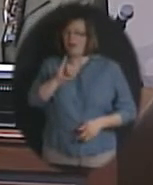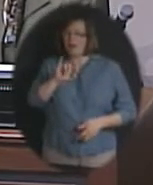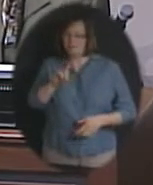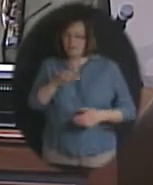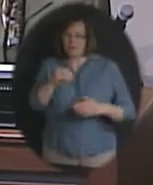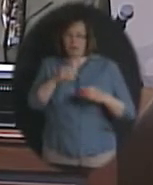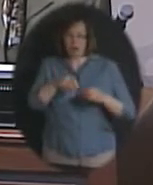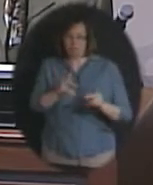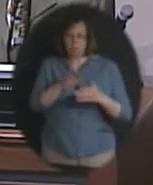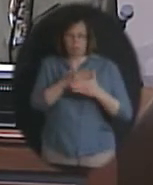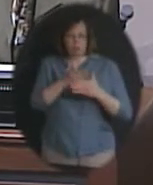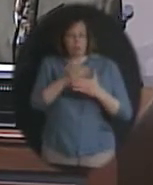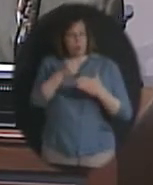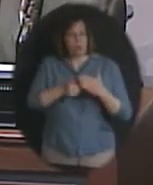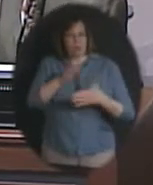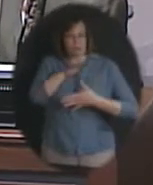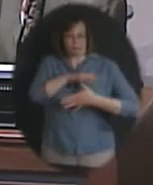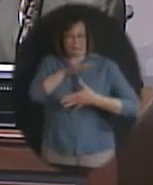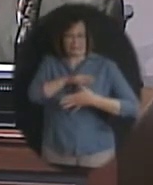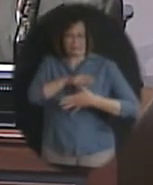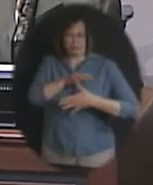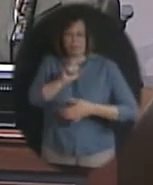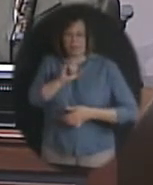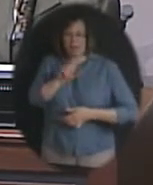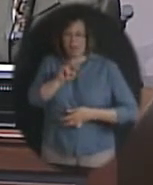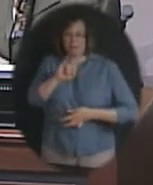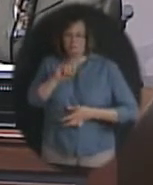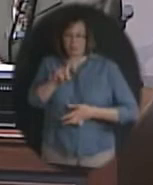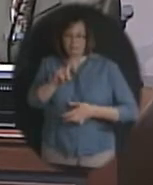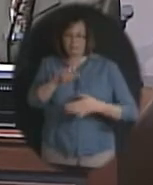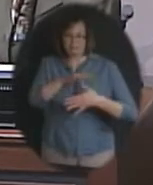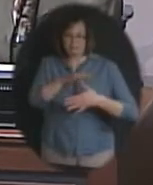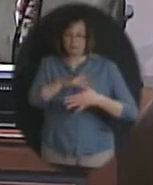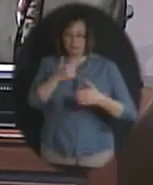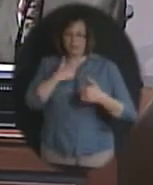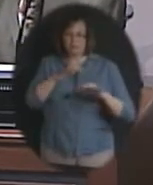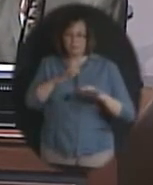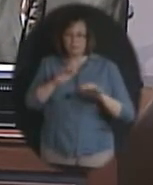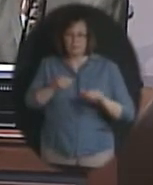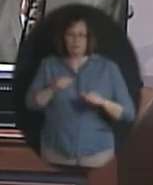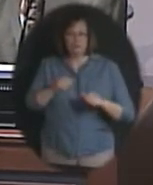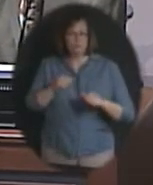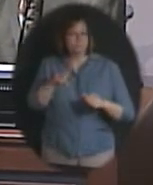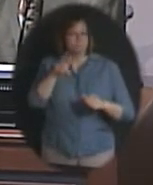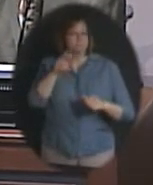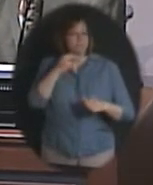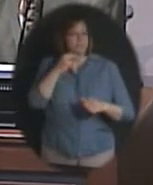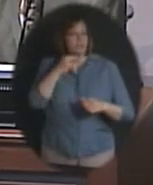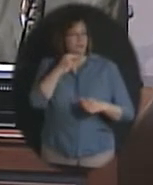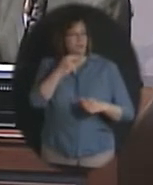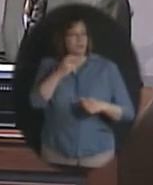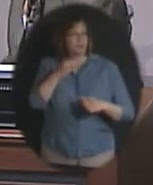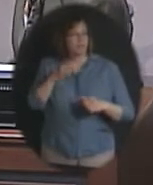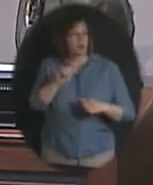share highlights of what our seniors, our Avid seniors have done, and then be able to hear the voices of our Avid